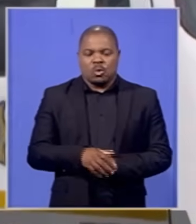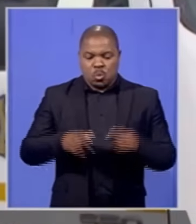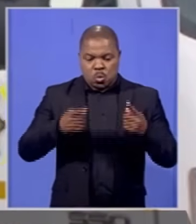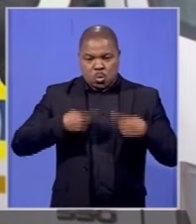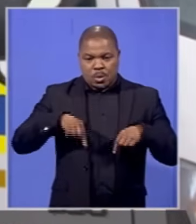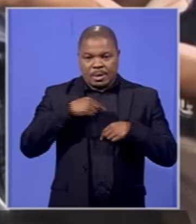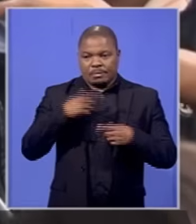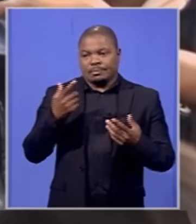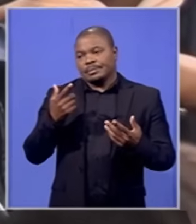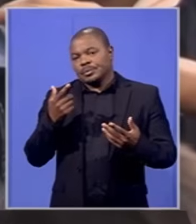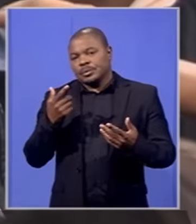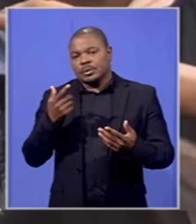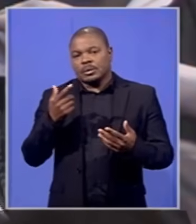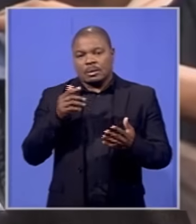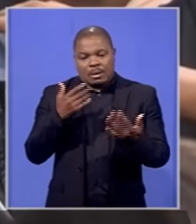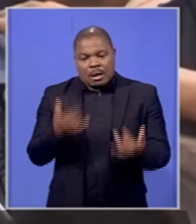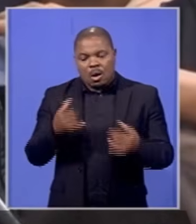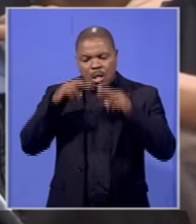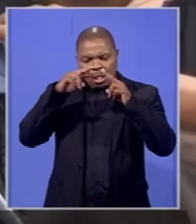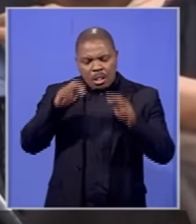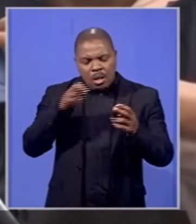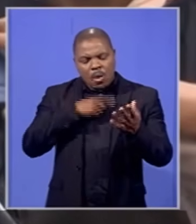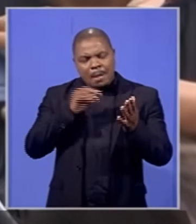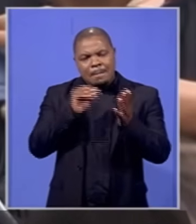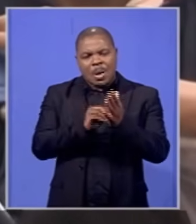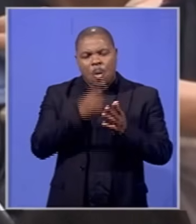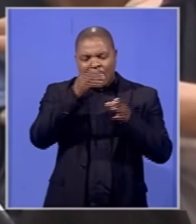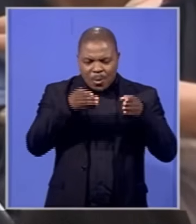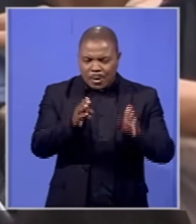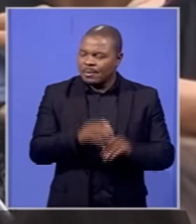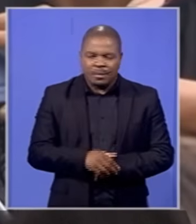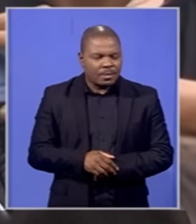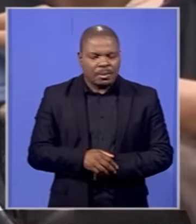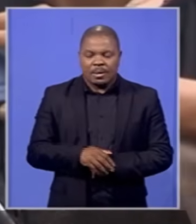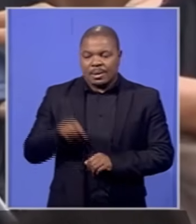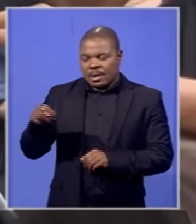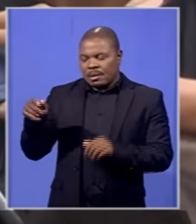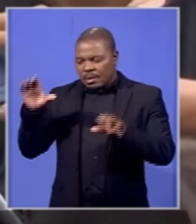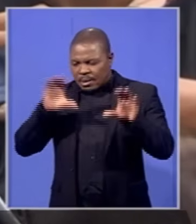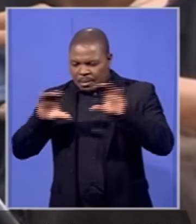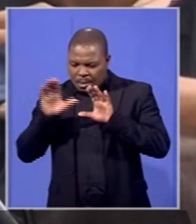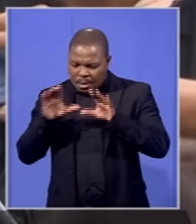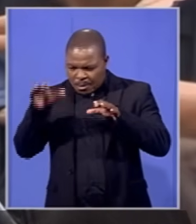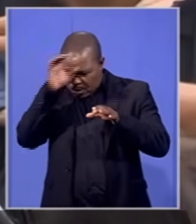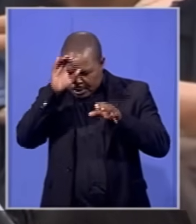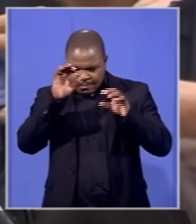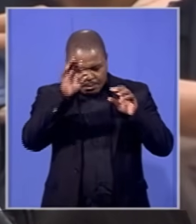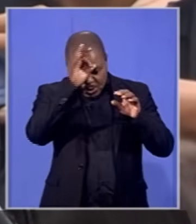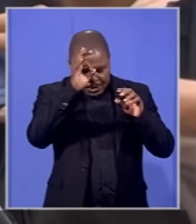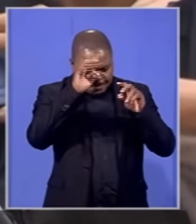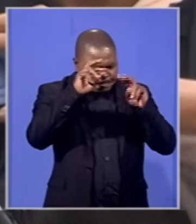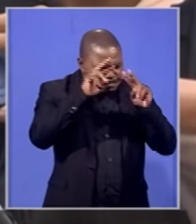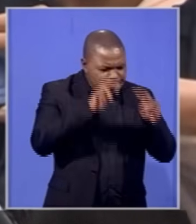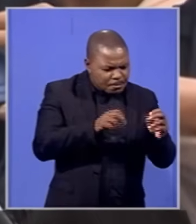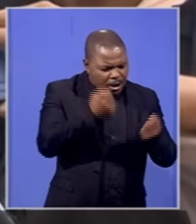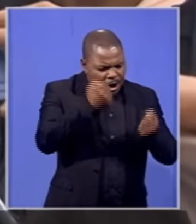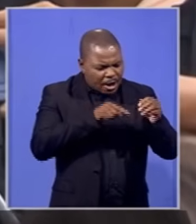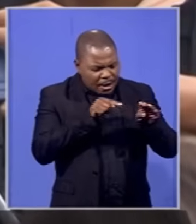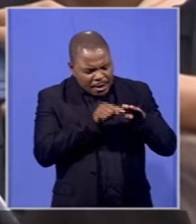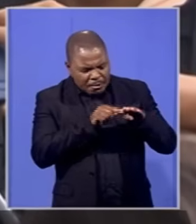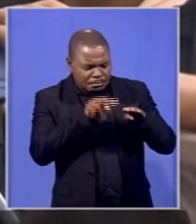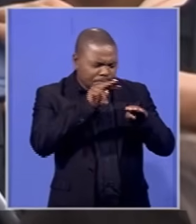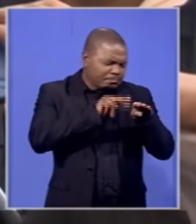to whatever charge when you investigate. Forensics, they're going to go through the car, look thoroughly on the car, and